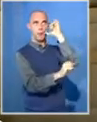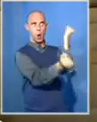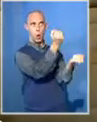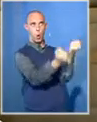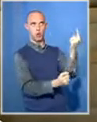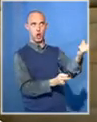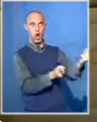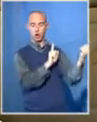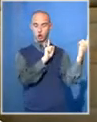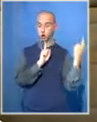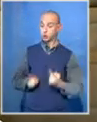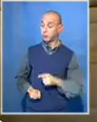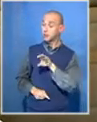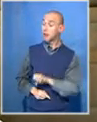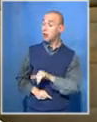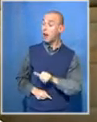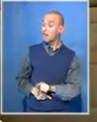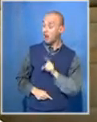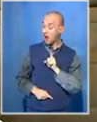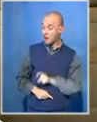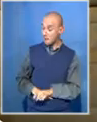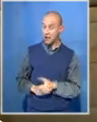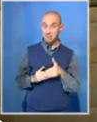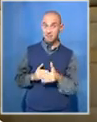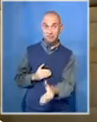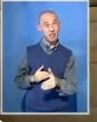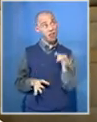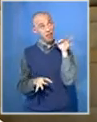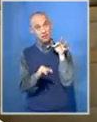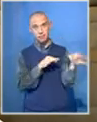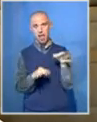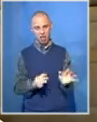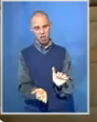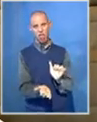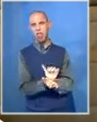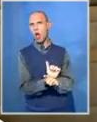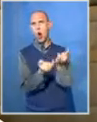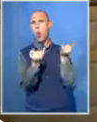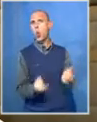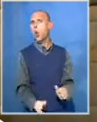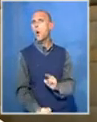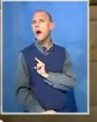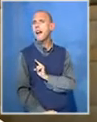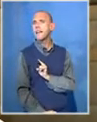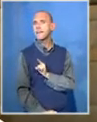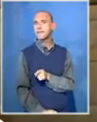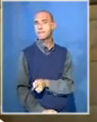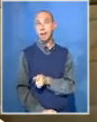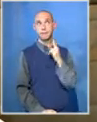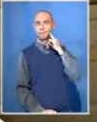government a deadline after the Supreme Court of Appeal's ruling to explain why it did not arrest